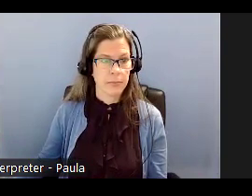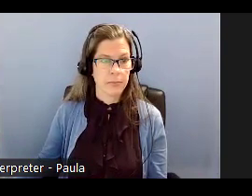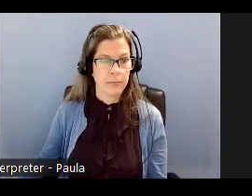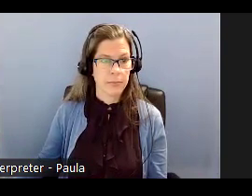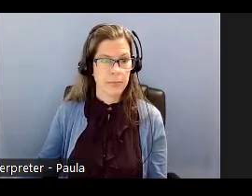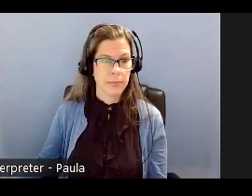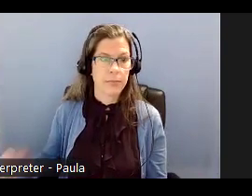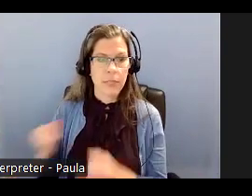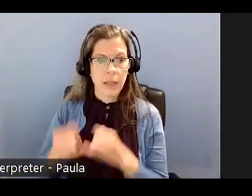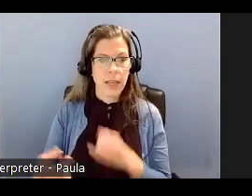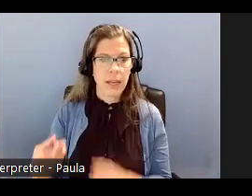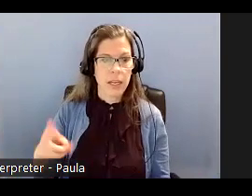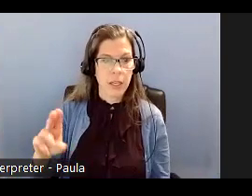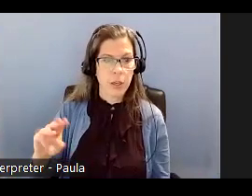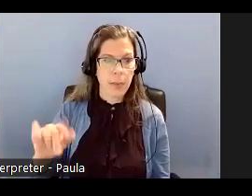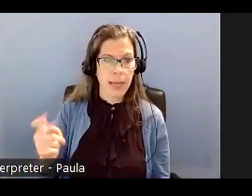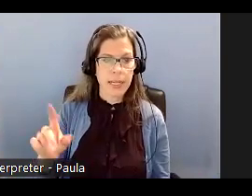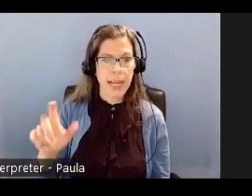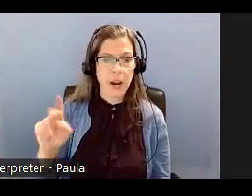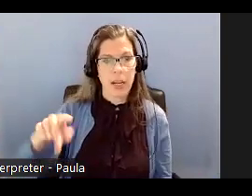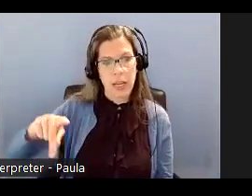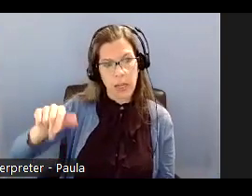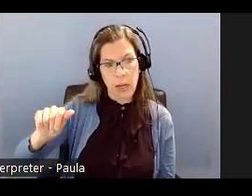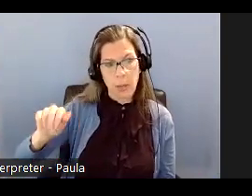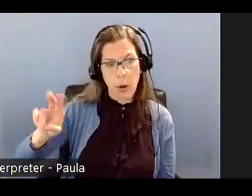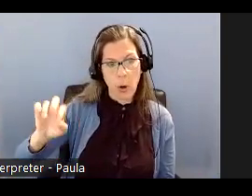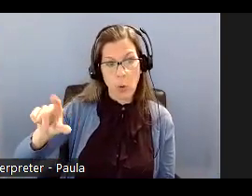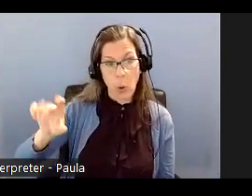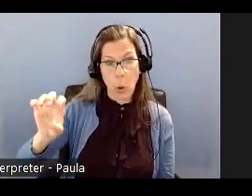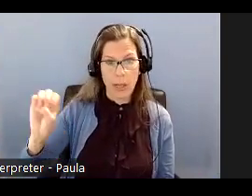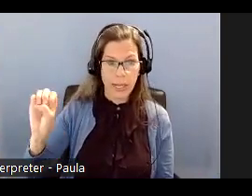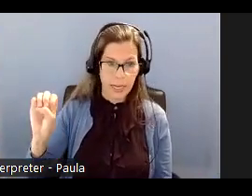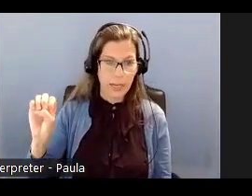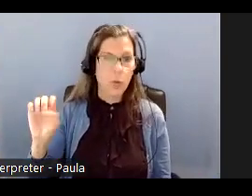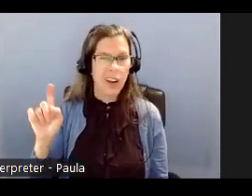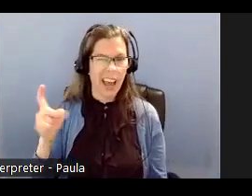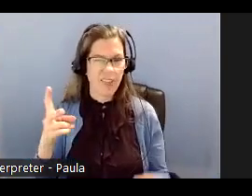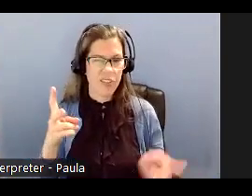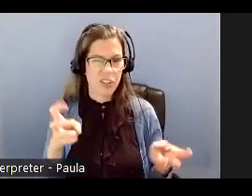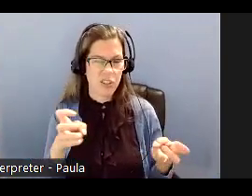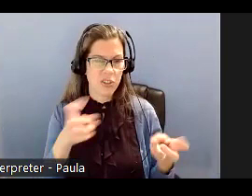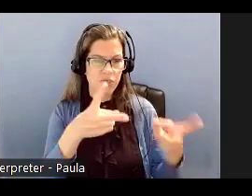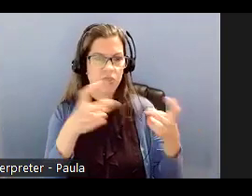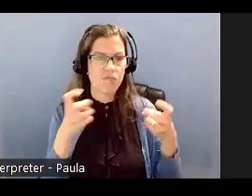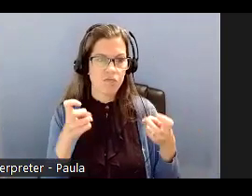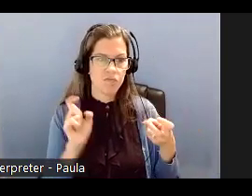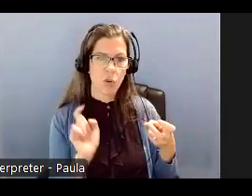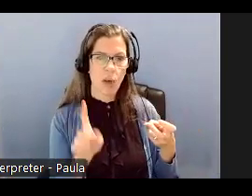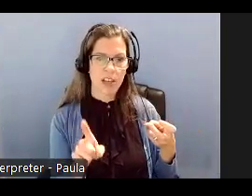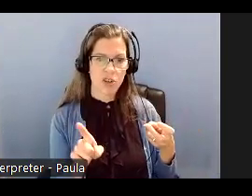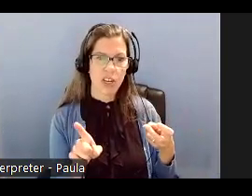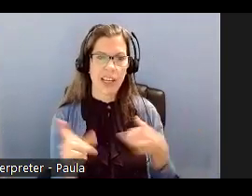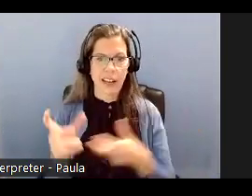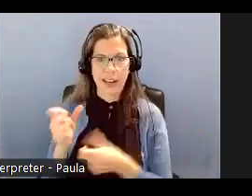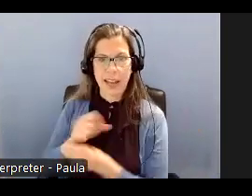Yes, thank you. We'll have to take that question back and get a concrete answer for it, because there are different nuances when it comes